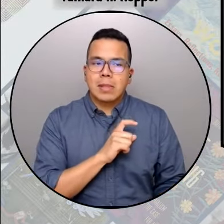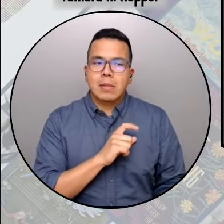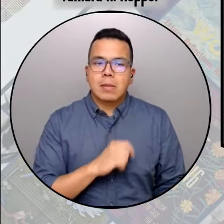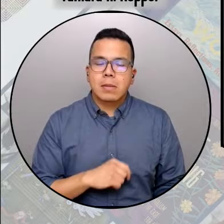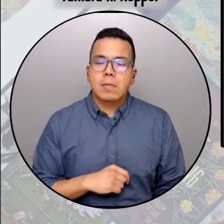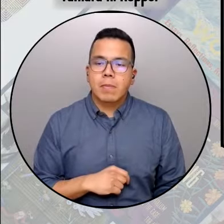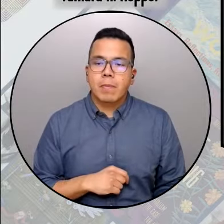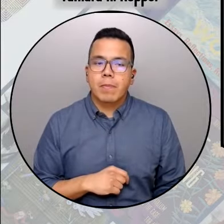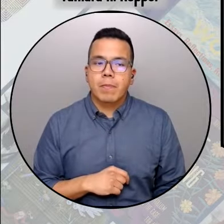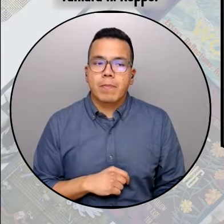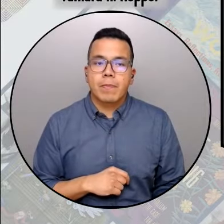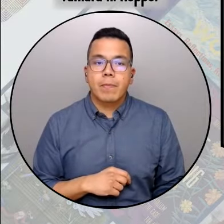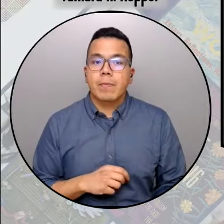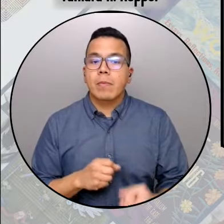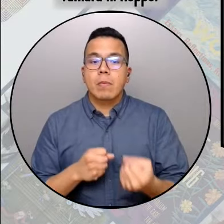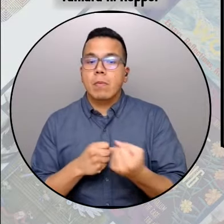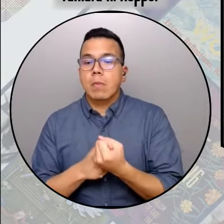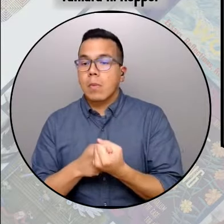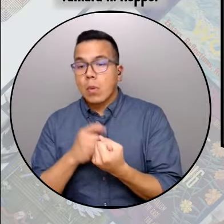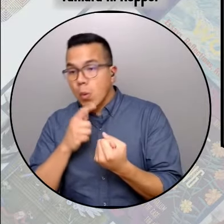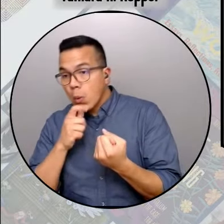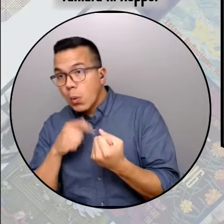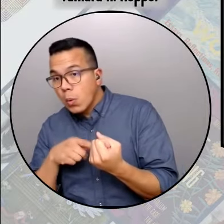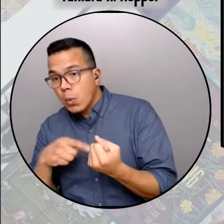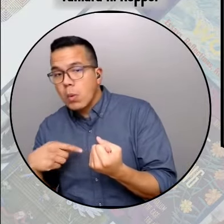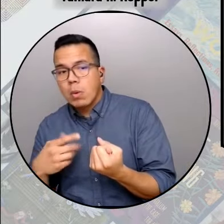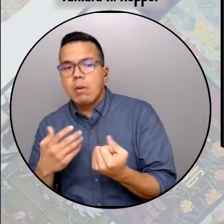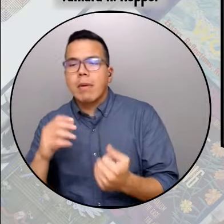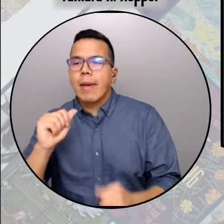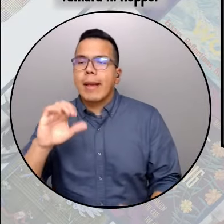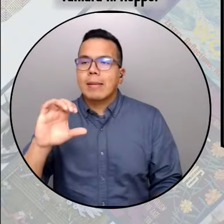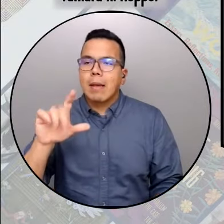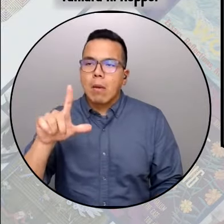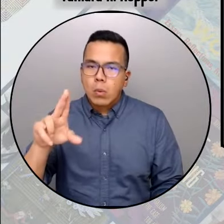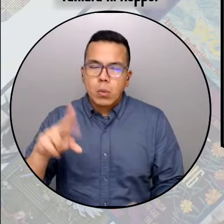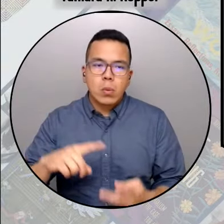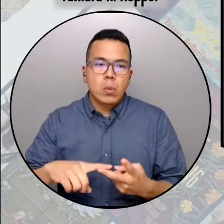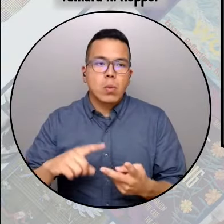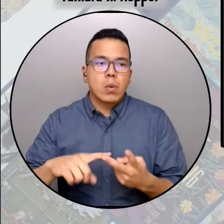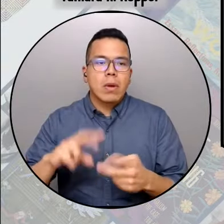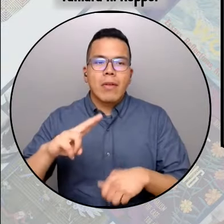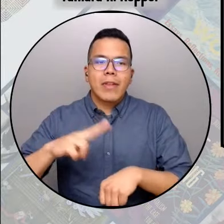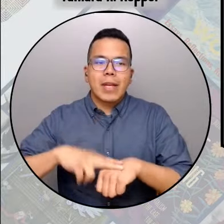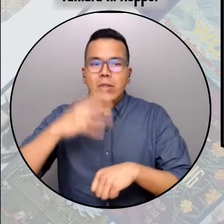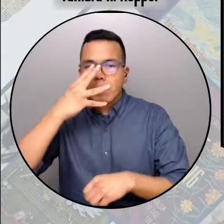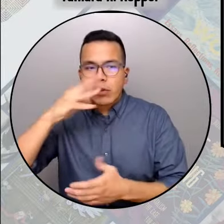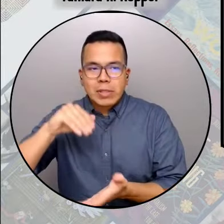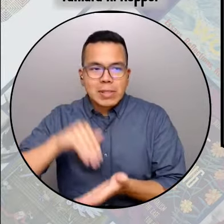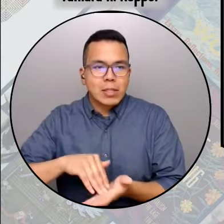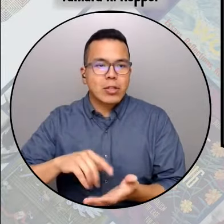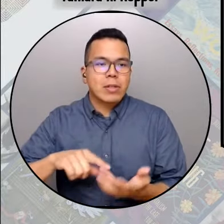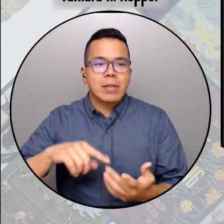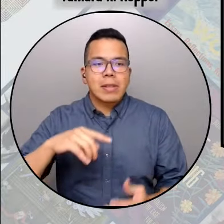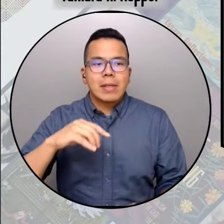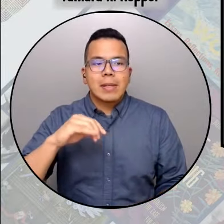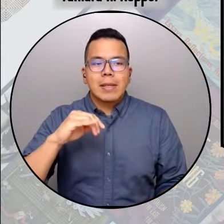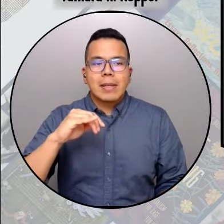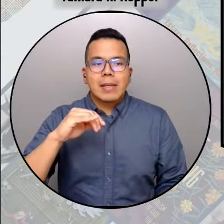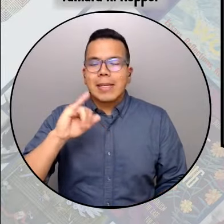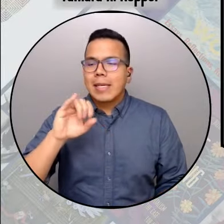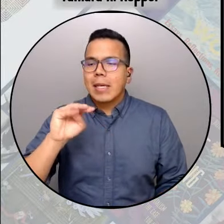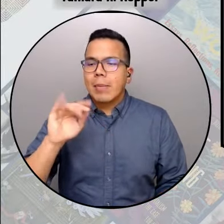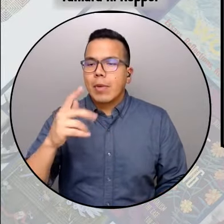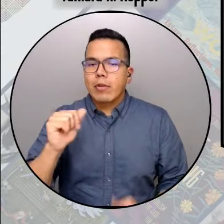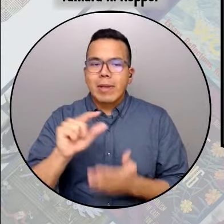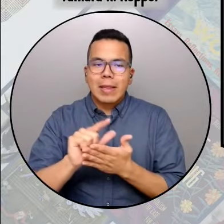they were endorsed by organizations like the ACLU, National Immigrant Justice Center, Immigrant Legal Resource Center, Indivisible Southern Poverty